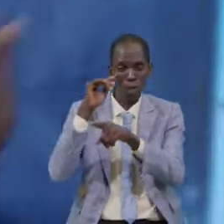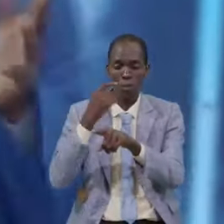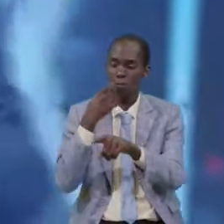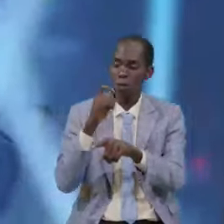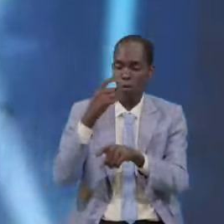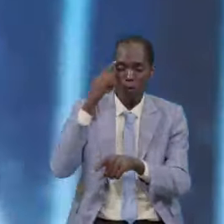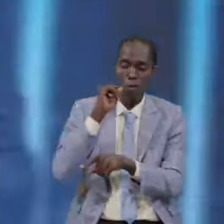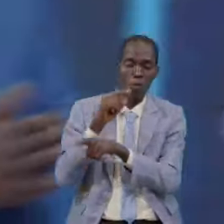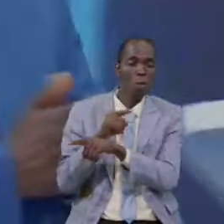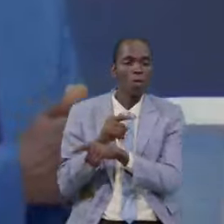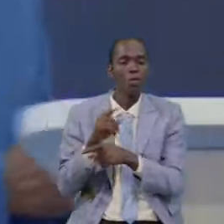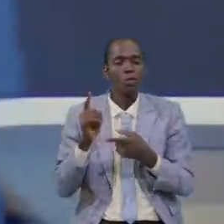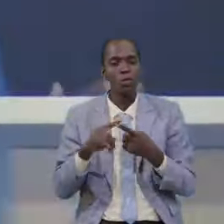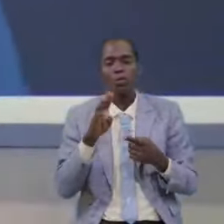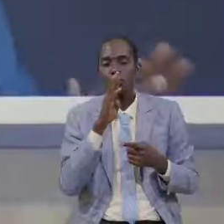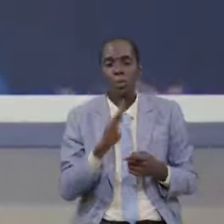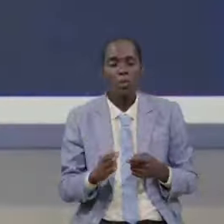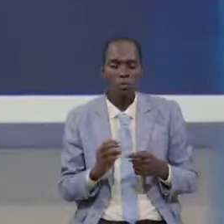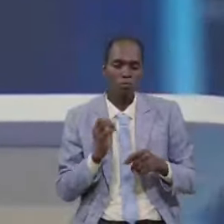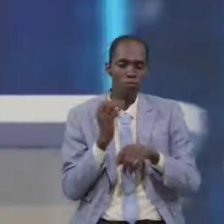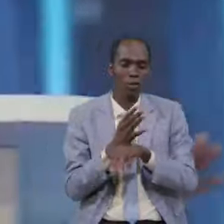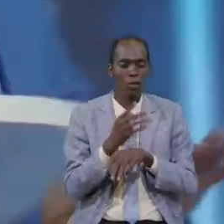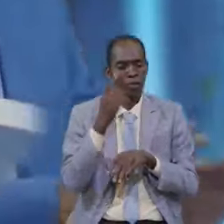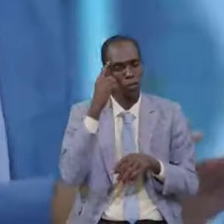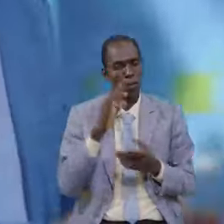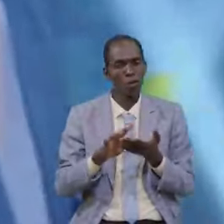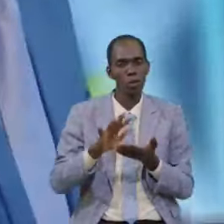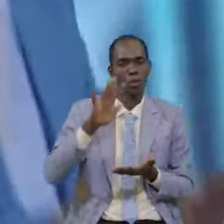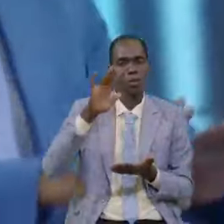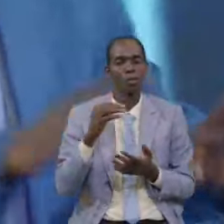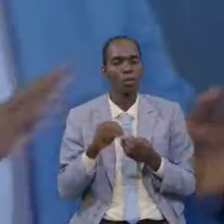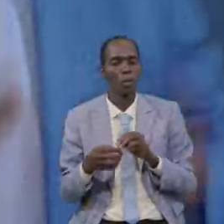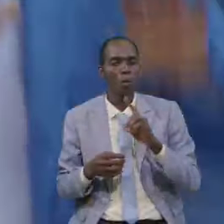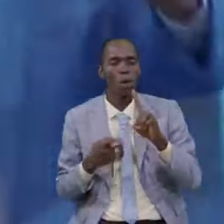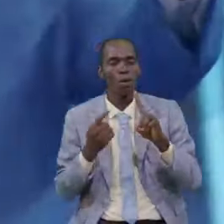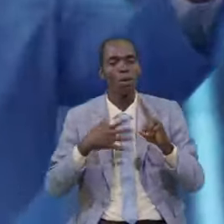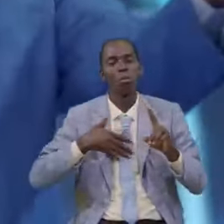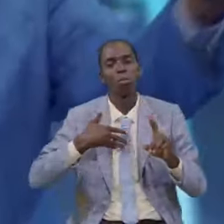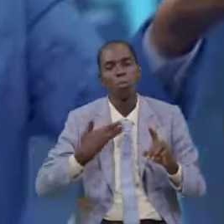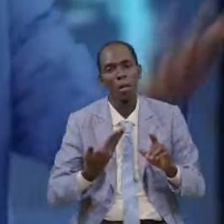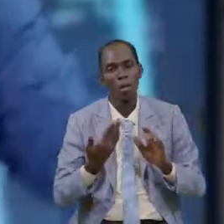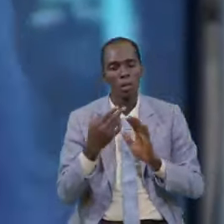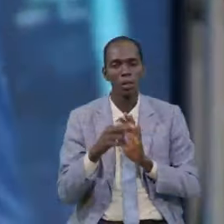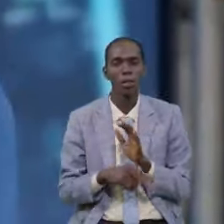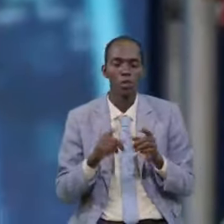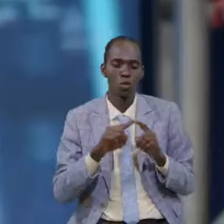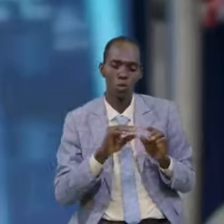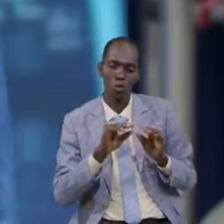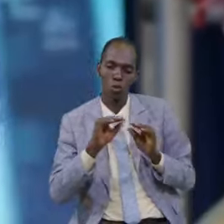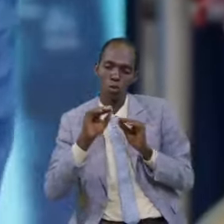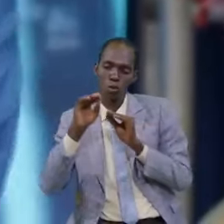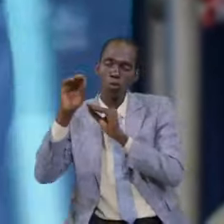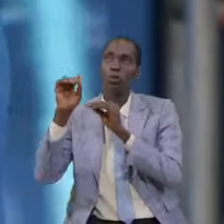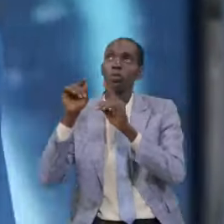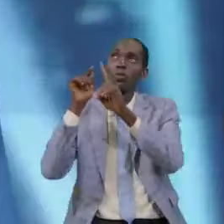glory. Number one, the willingness to move towards glory. That's where it starts from.